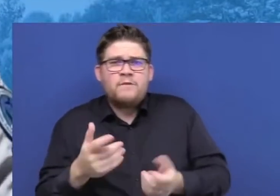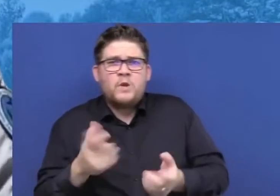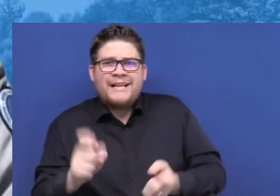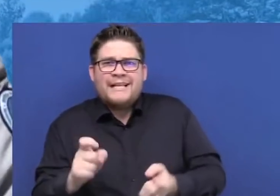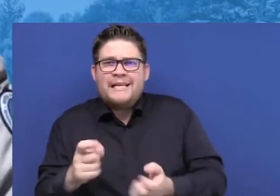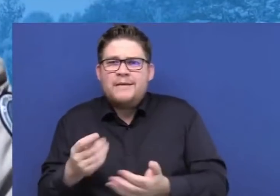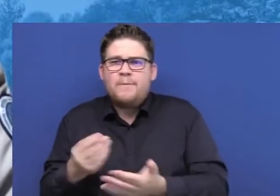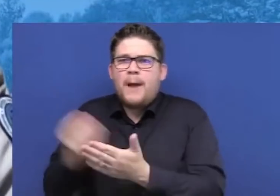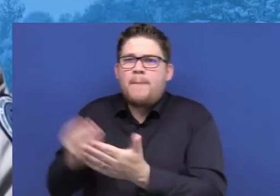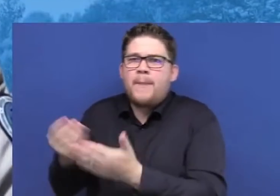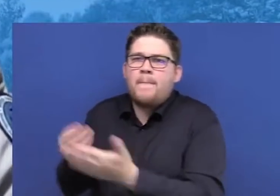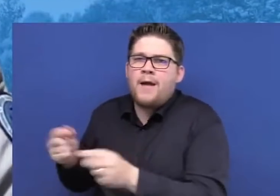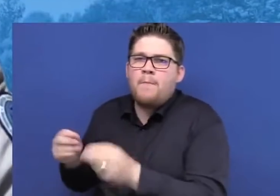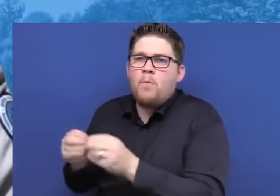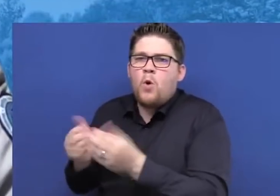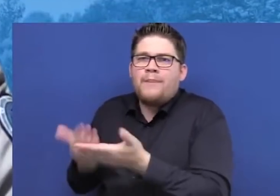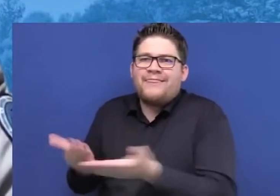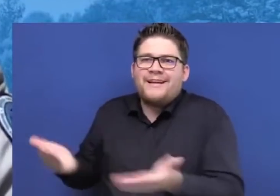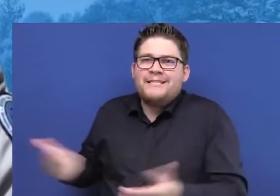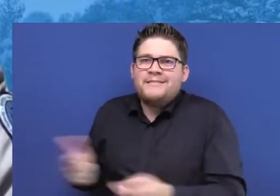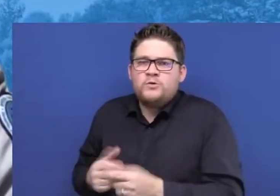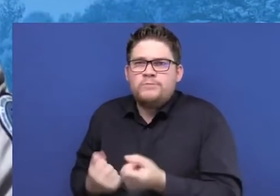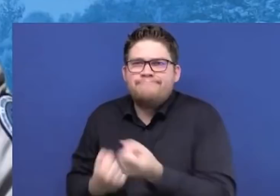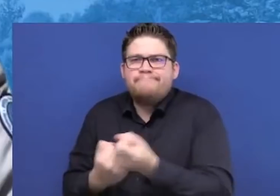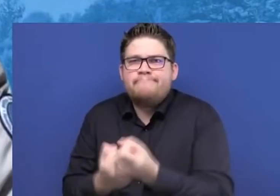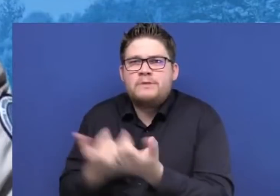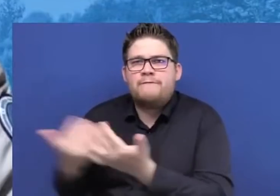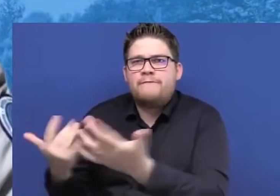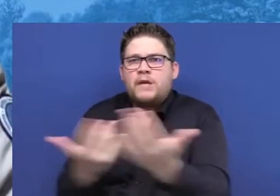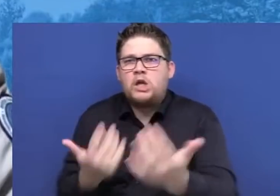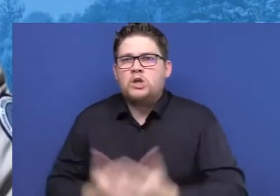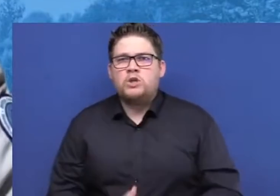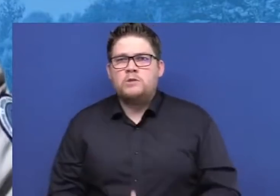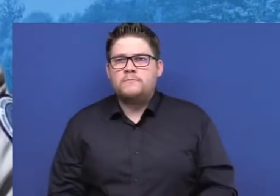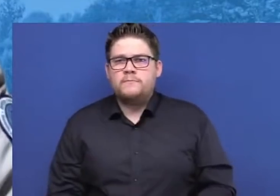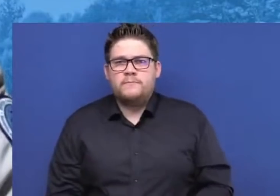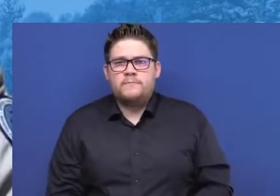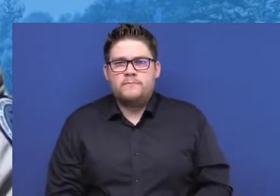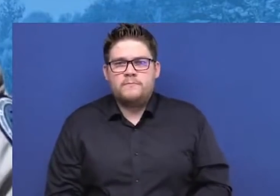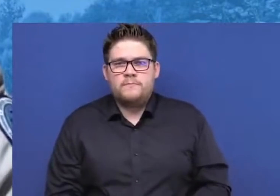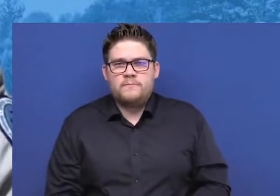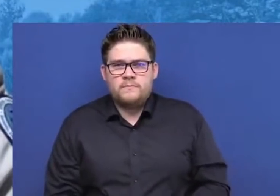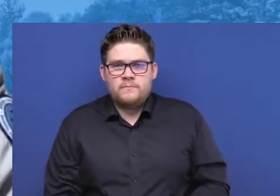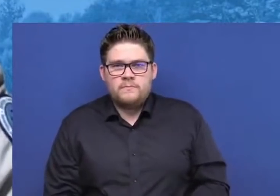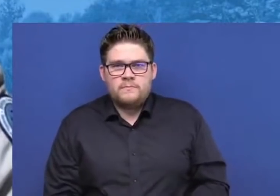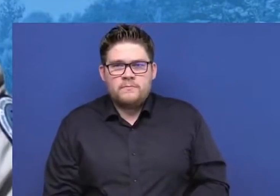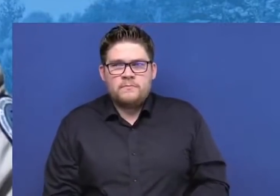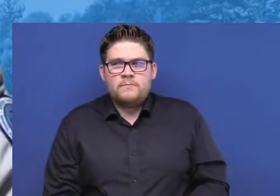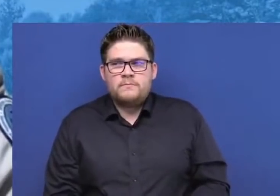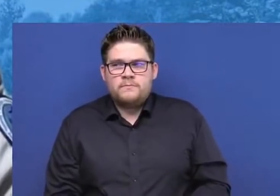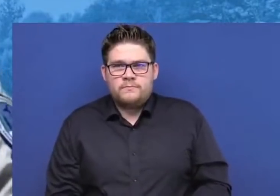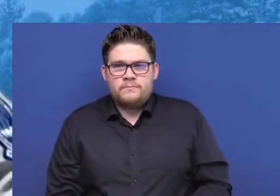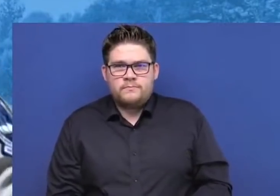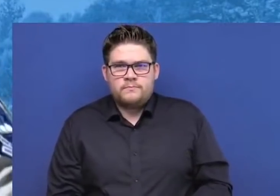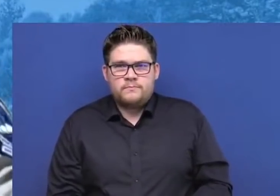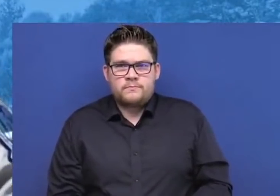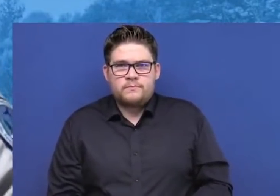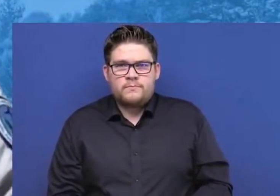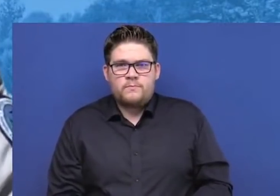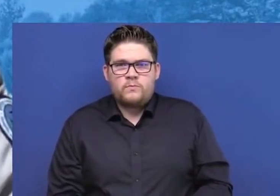Yeah, so currently right now in BC, we have just over 3,300 personnel engaged in the response